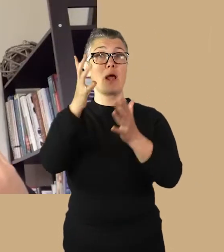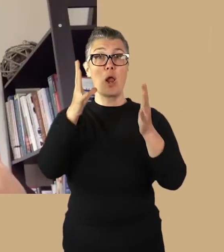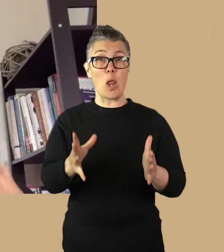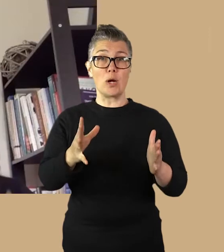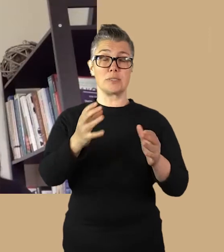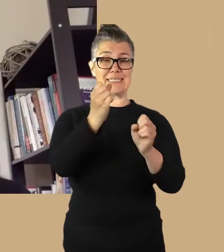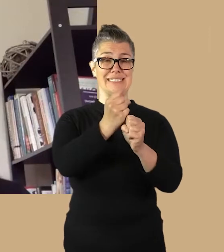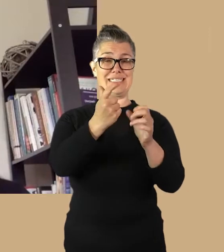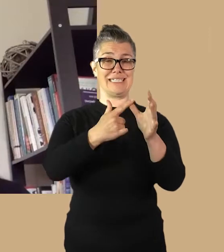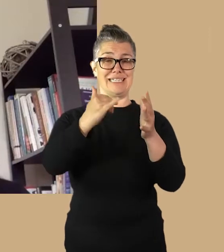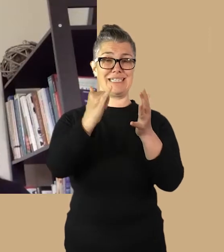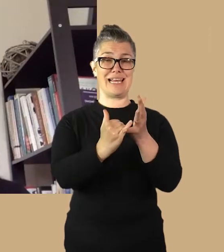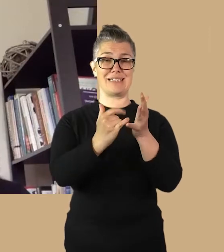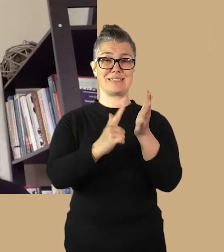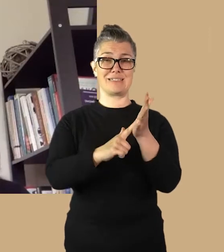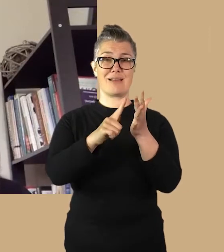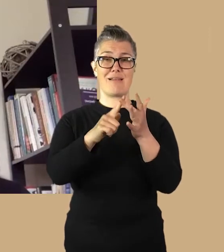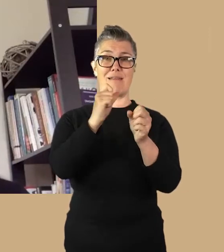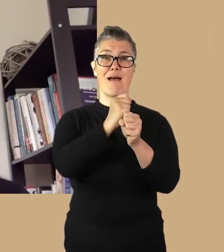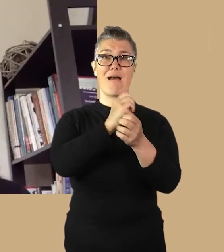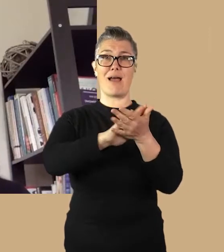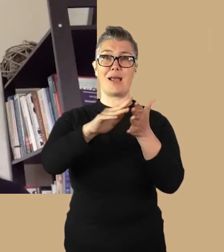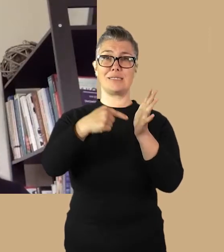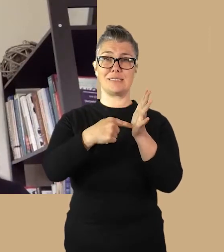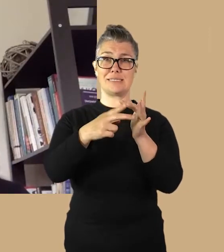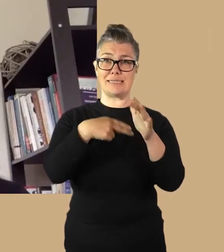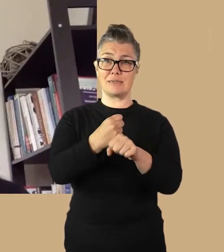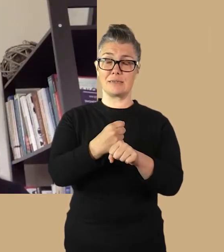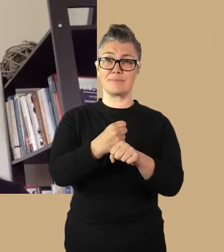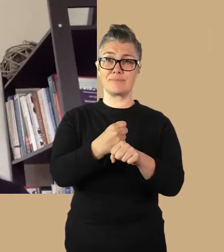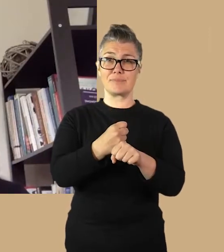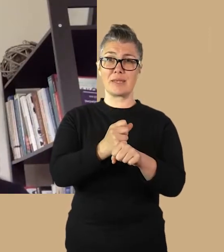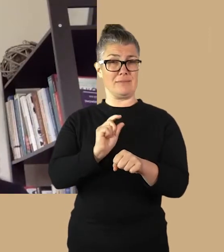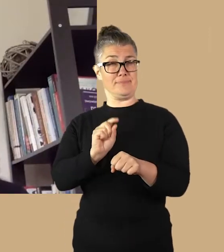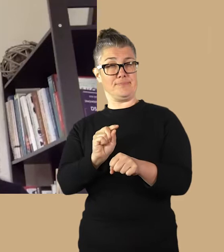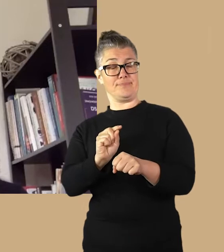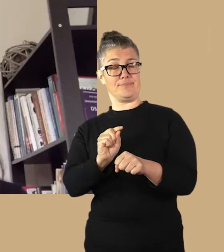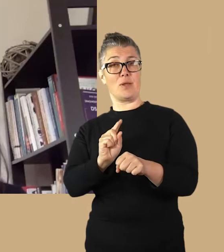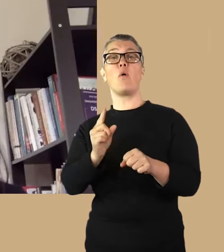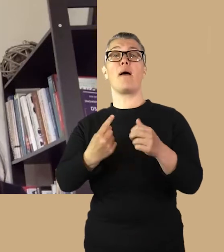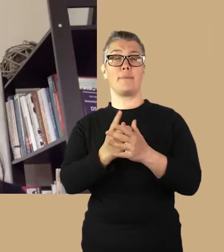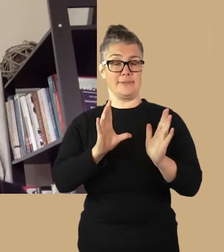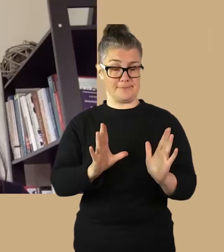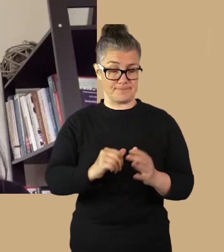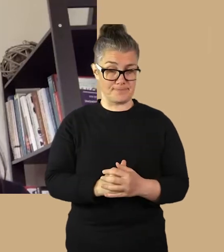gaslighting is a term now very commonly used. And what happens is that because